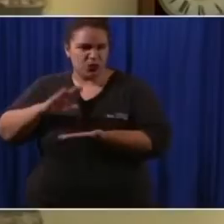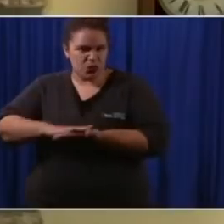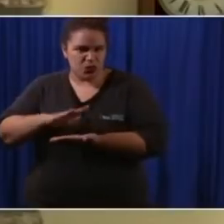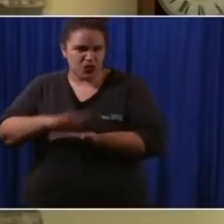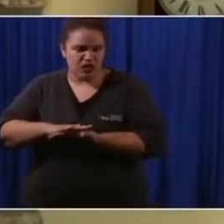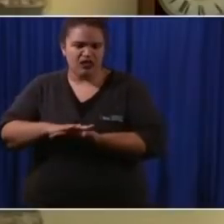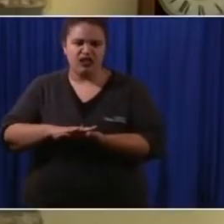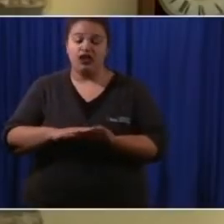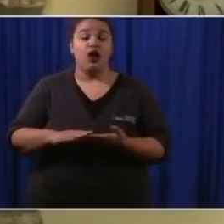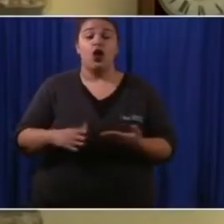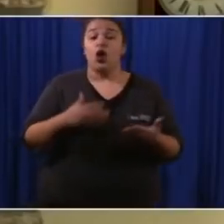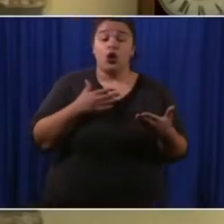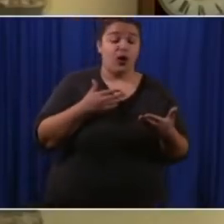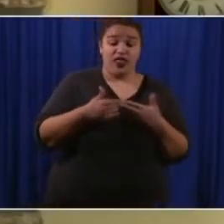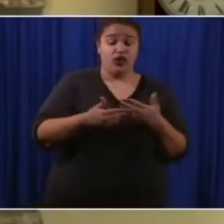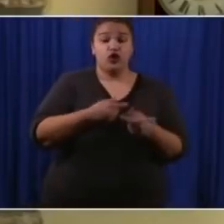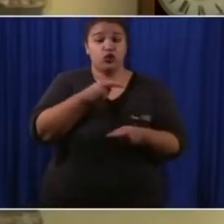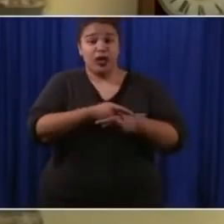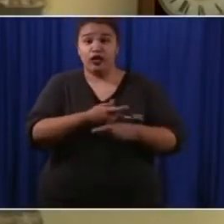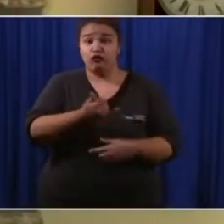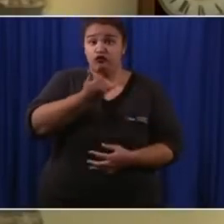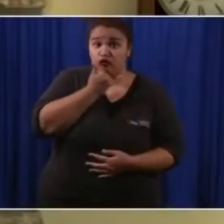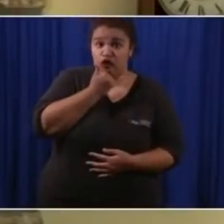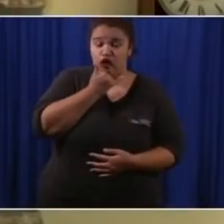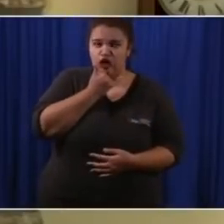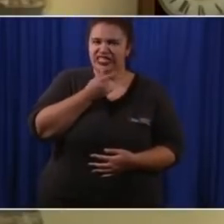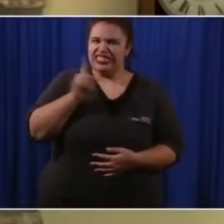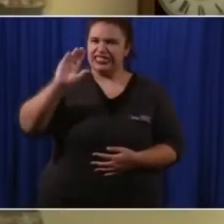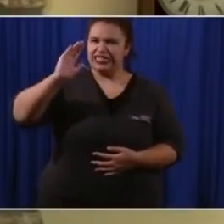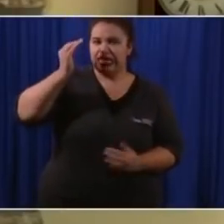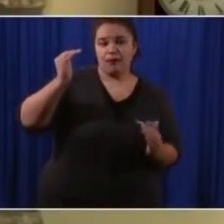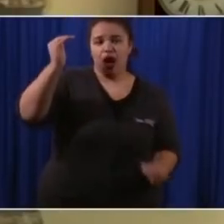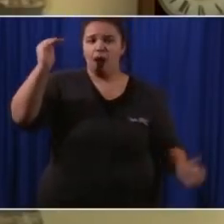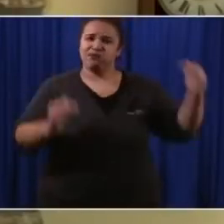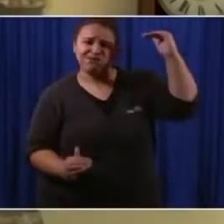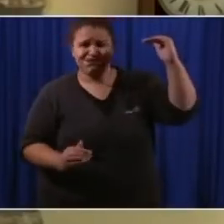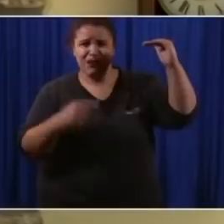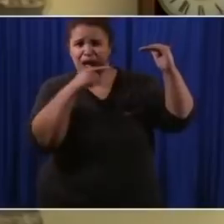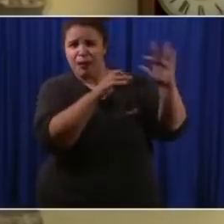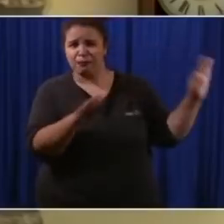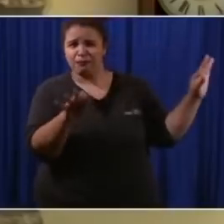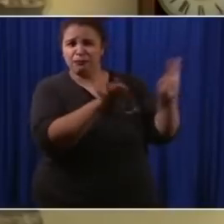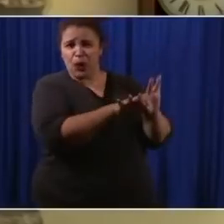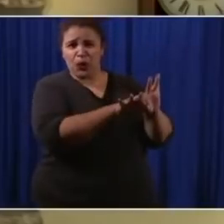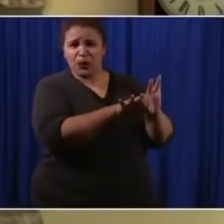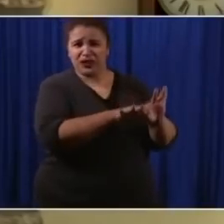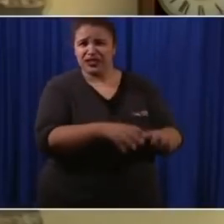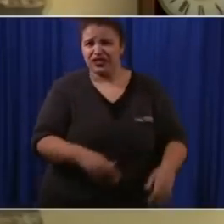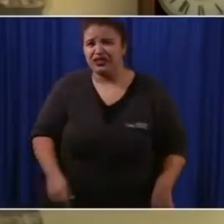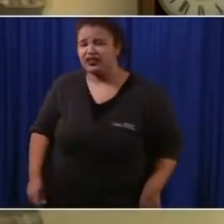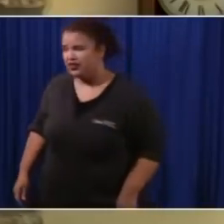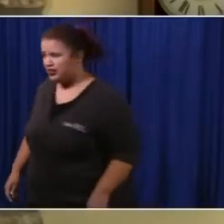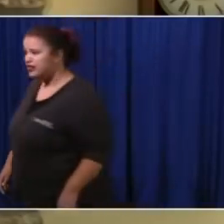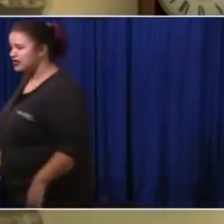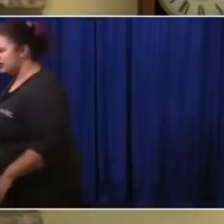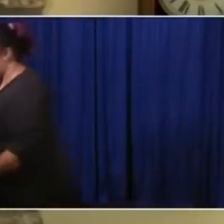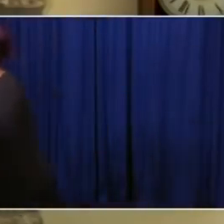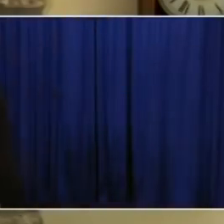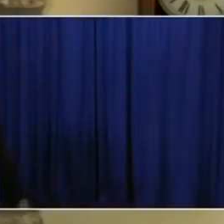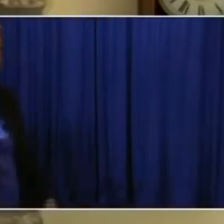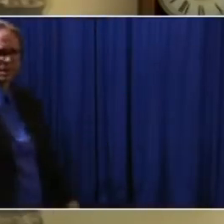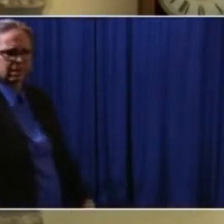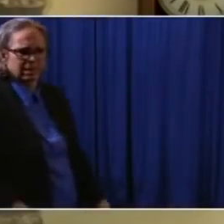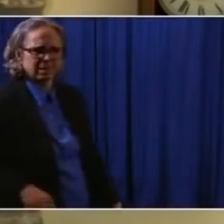message that contact sports are safer than face-to-face learning. How do you respond? No, I don't see it that way at all, Kevin. Look, first of